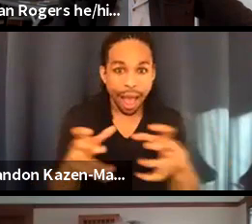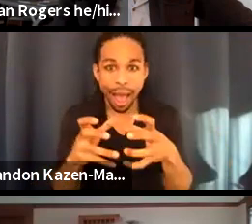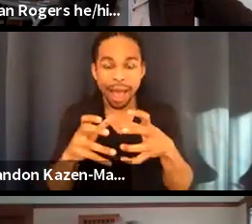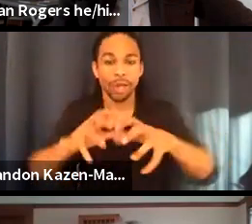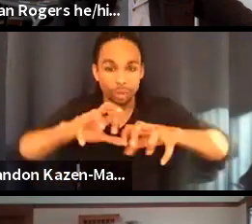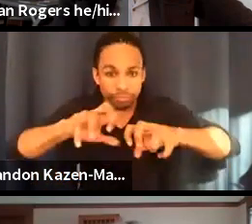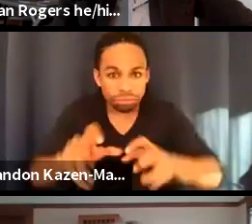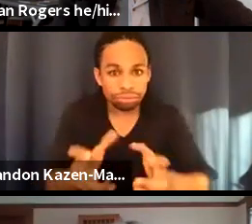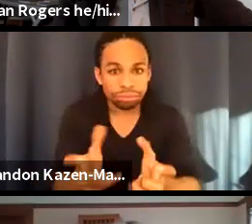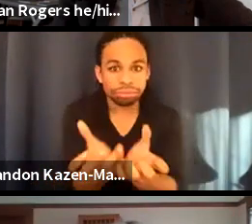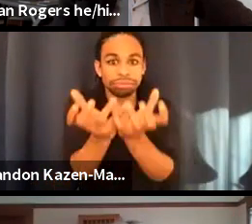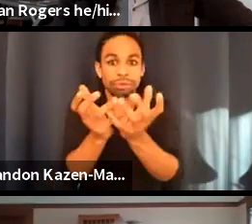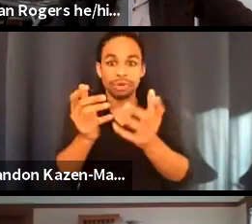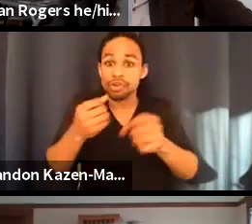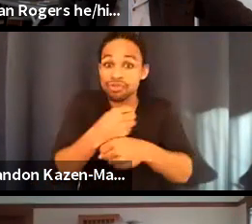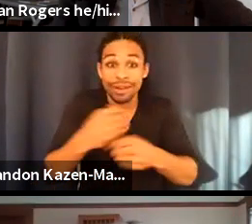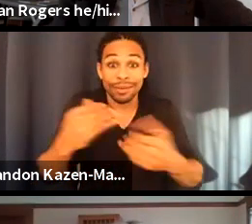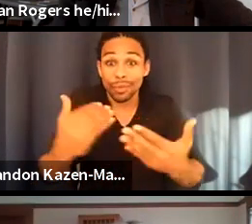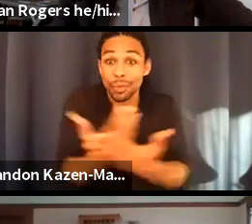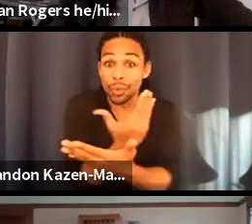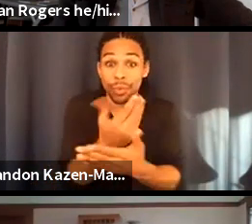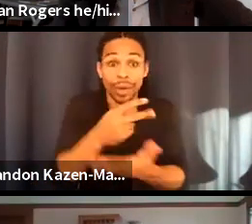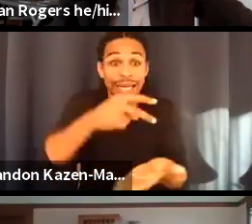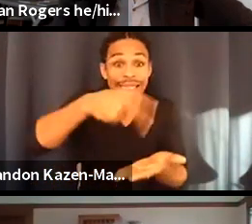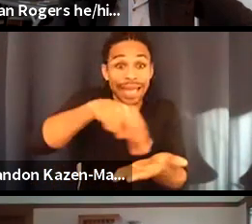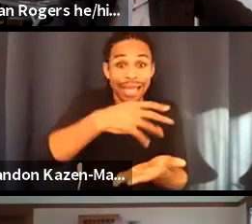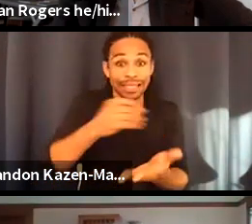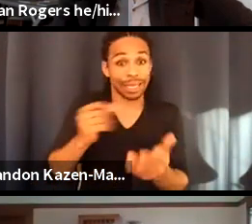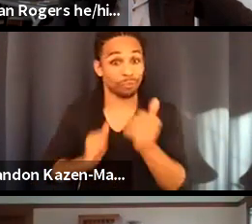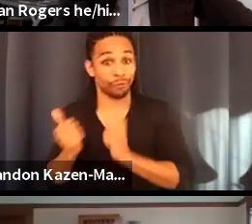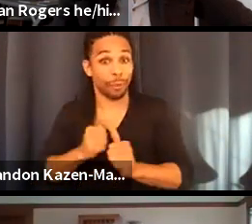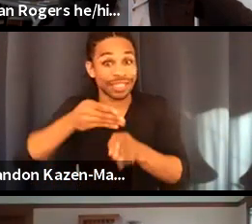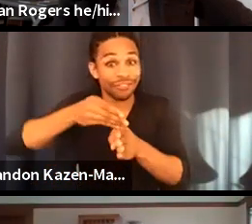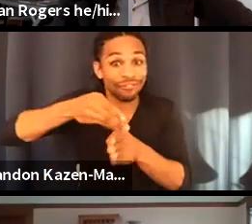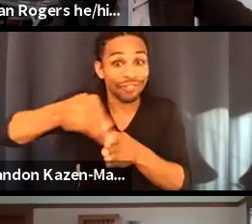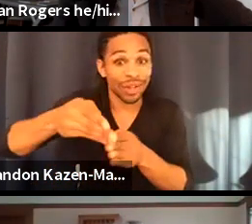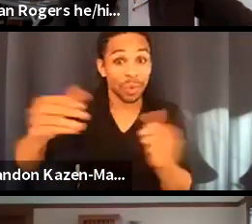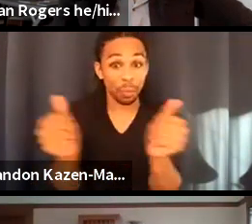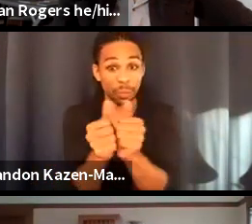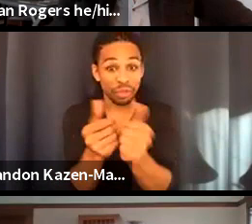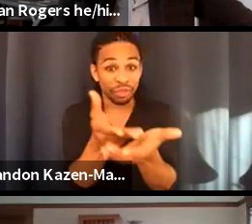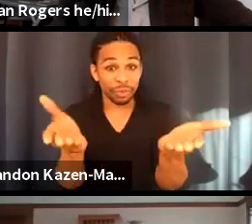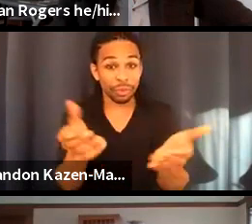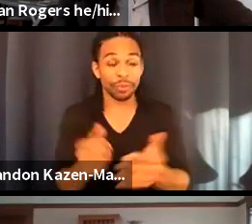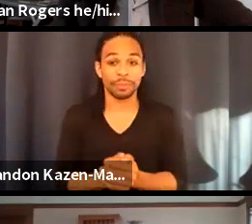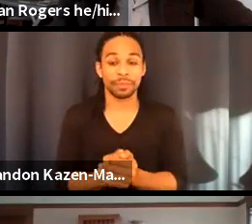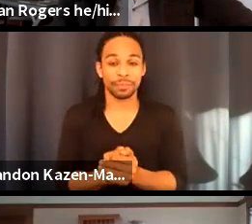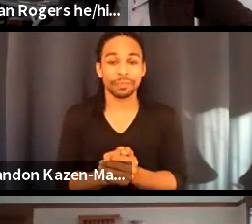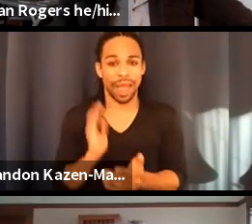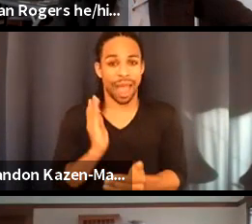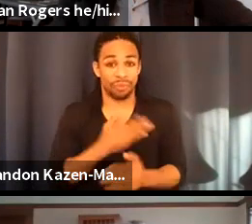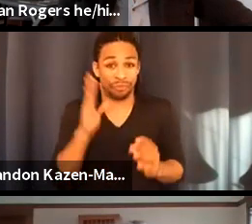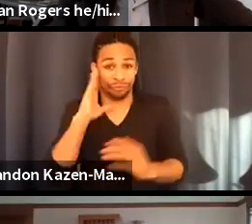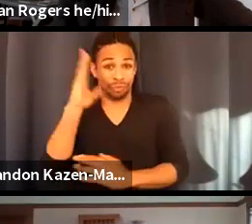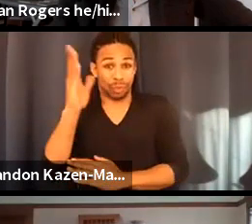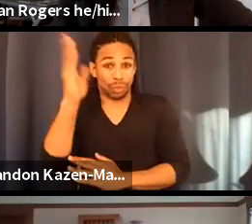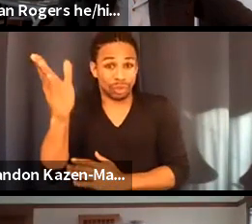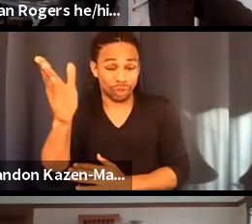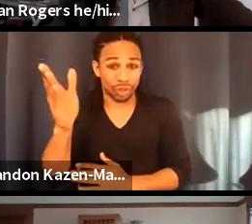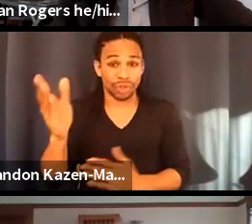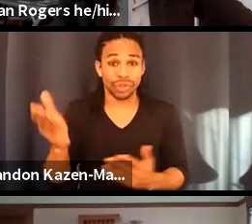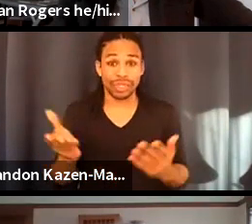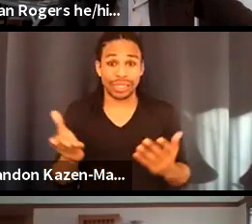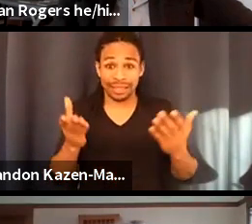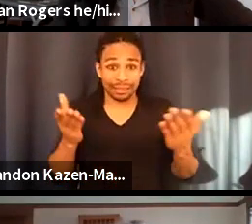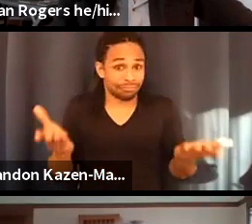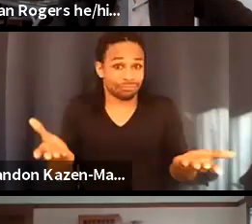Futures here is intentional. Our futures are not defined by the racist and capitalist